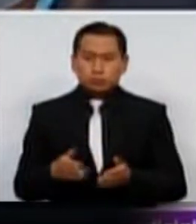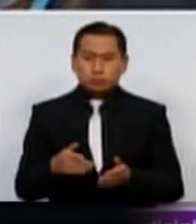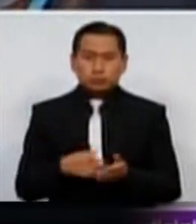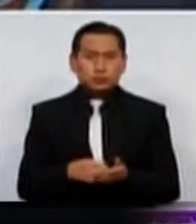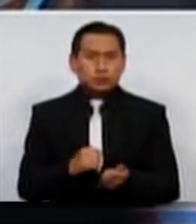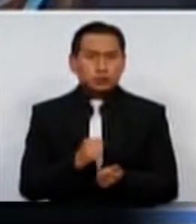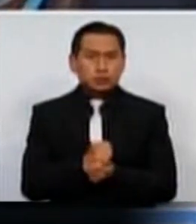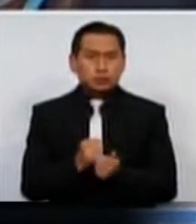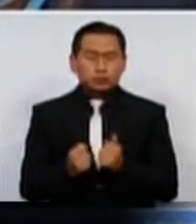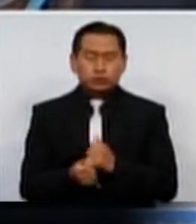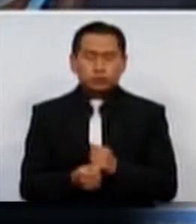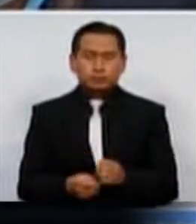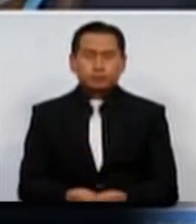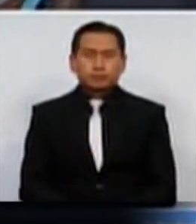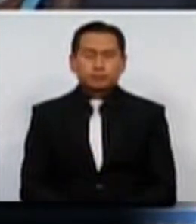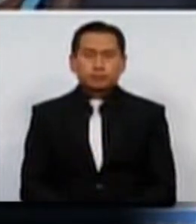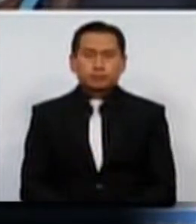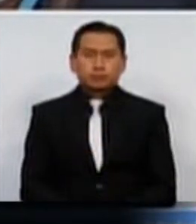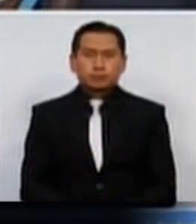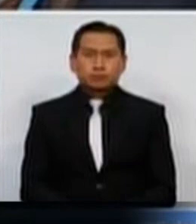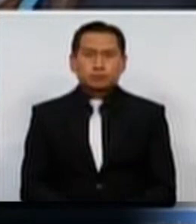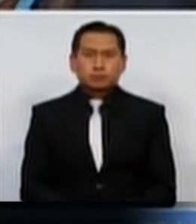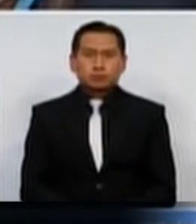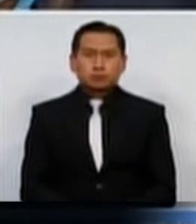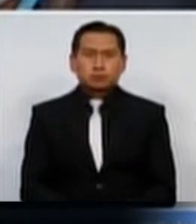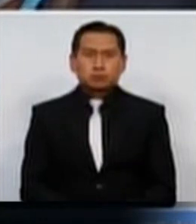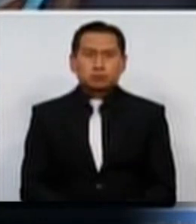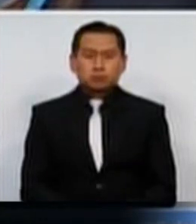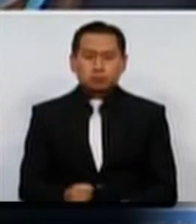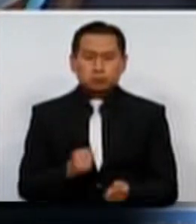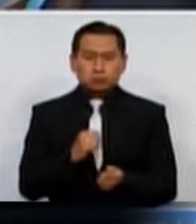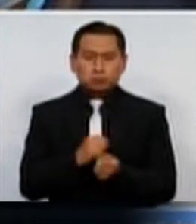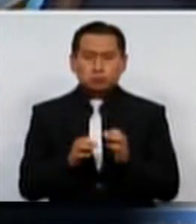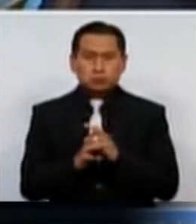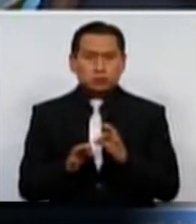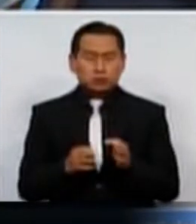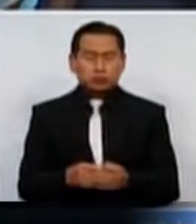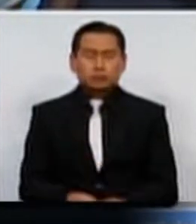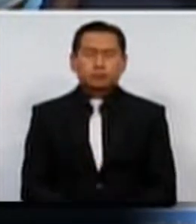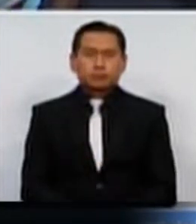and we're going to reconduct our process of change with no hate